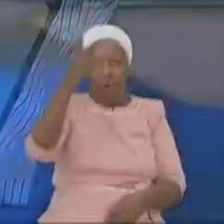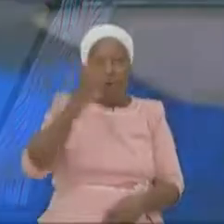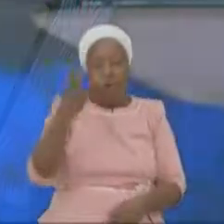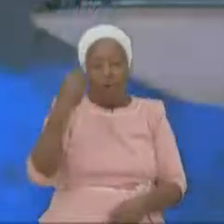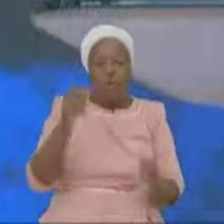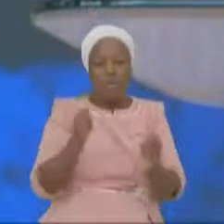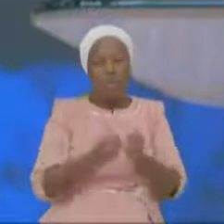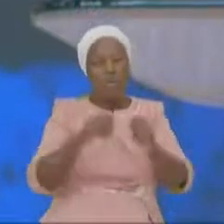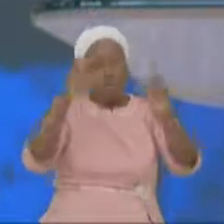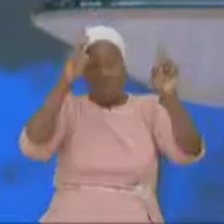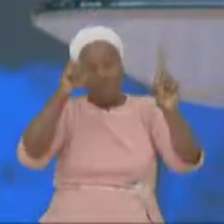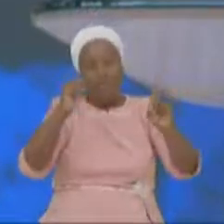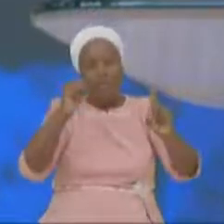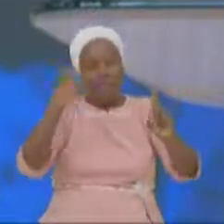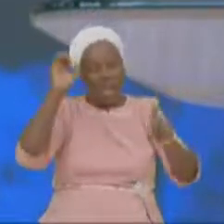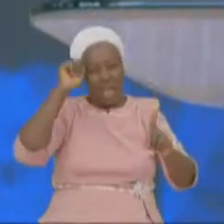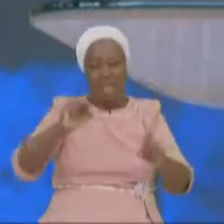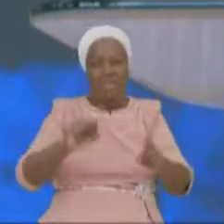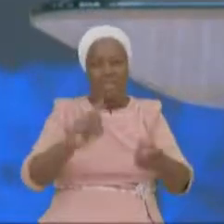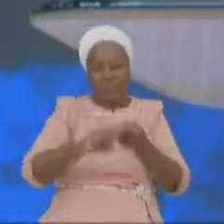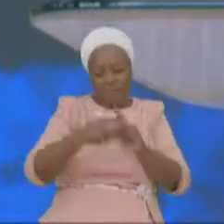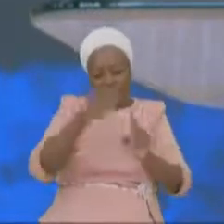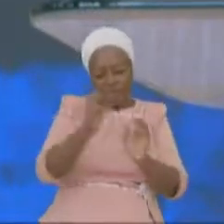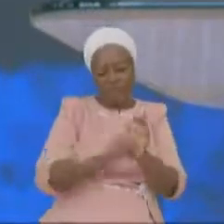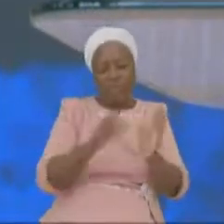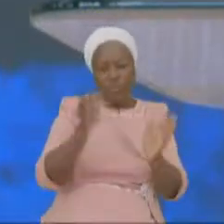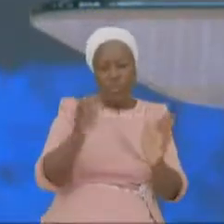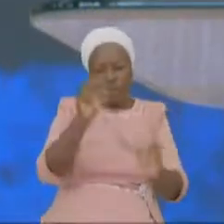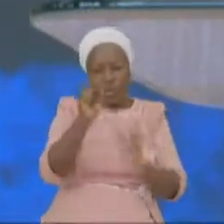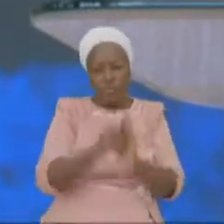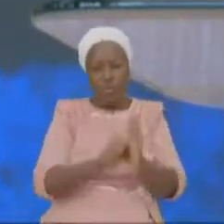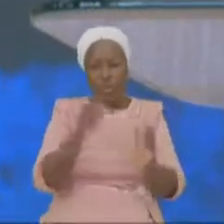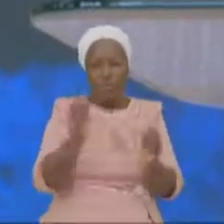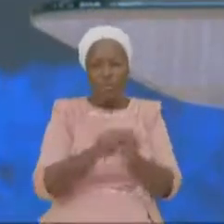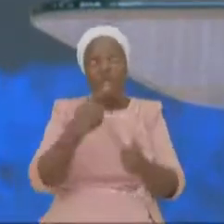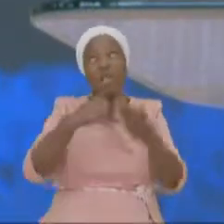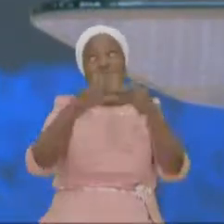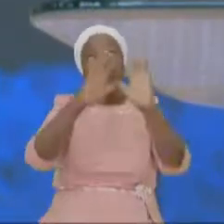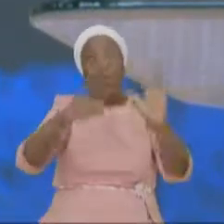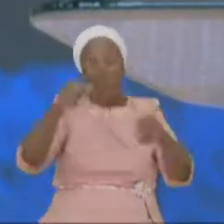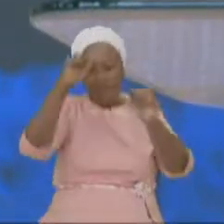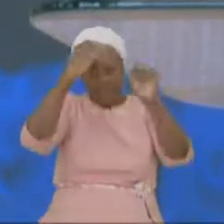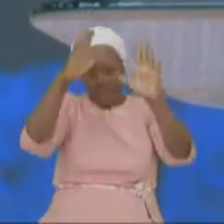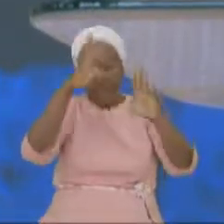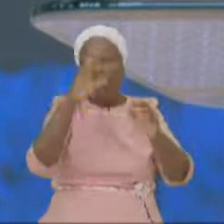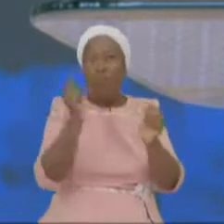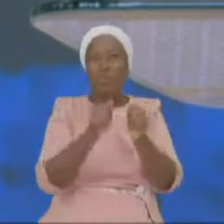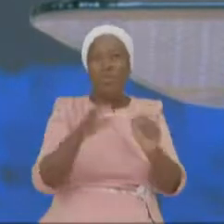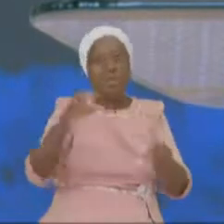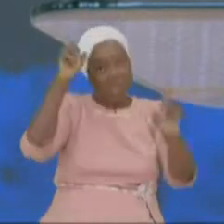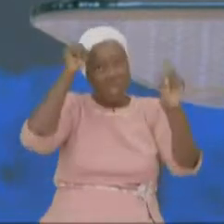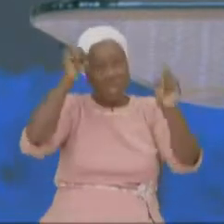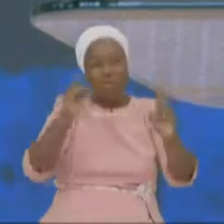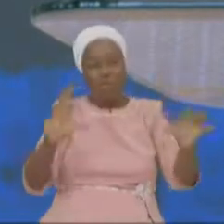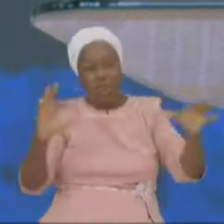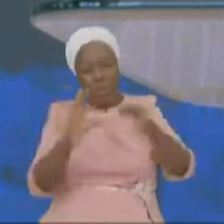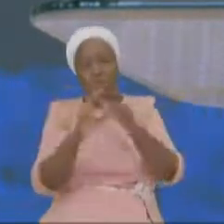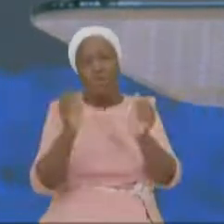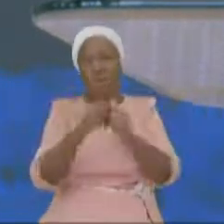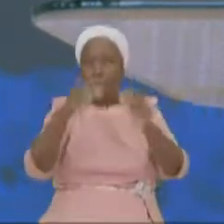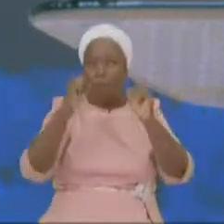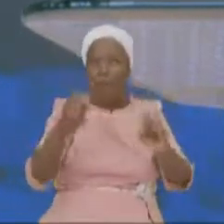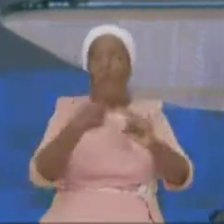him. His partnership with the Heavenly Father, his connection with the power from heaven,